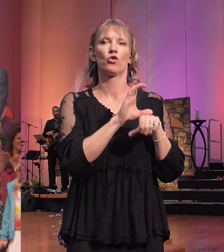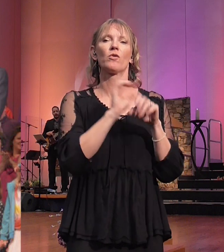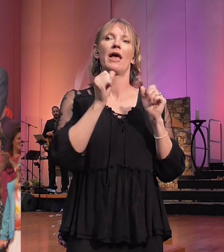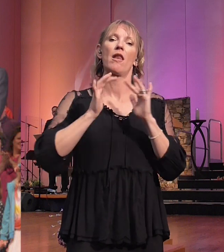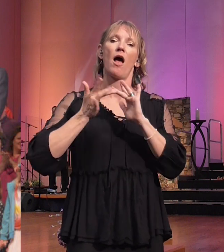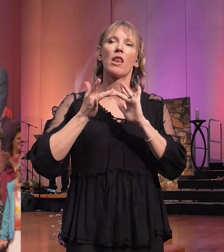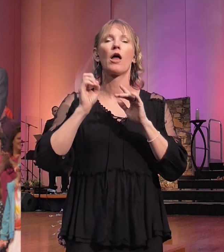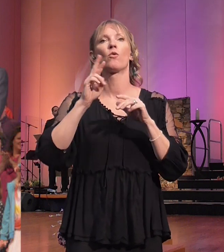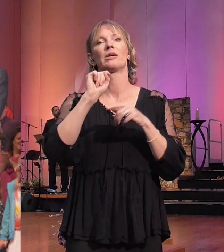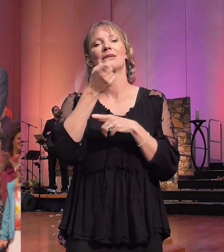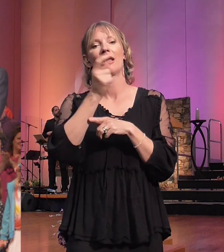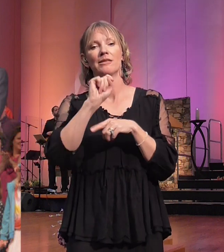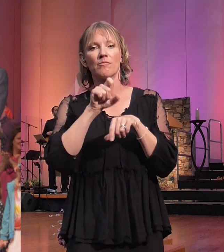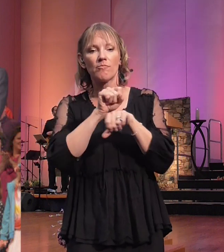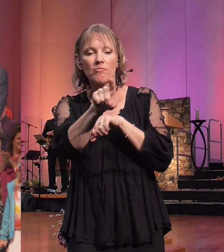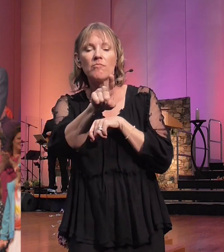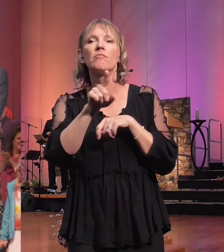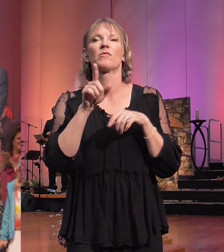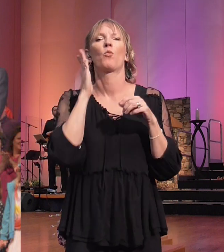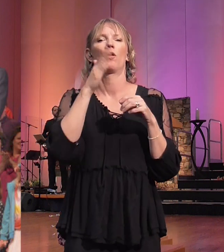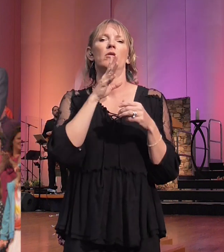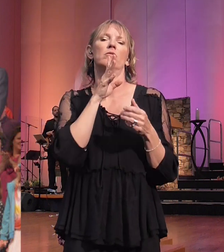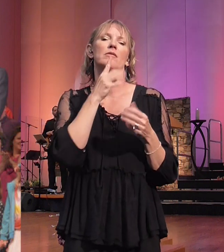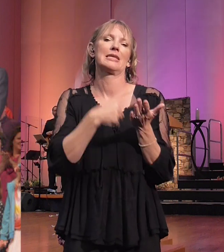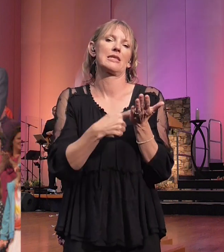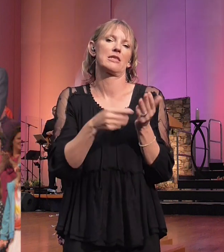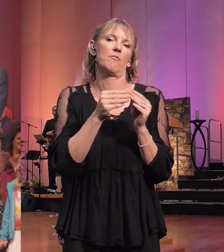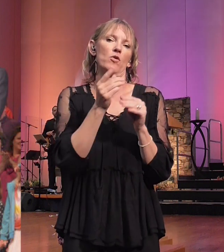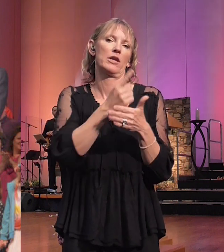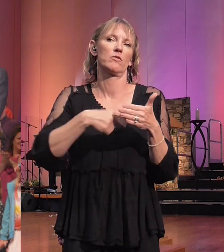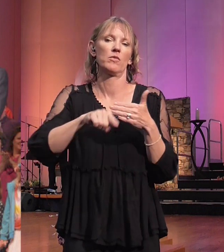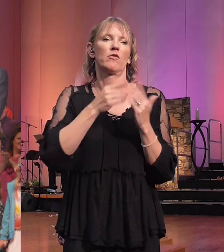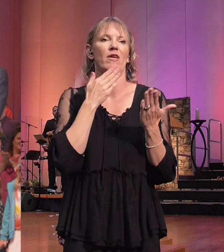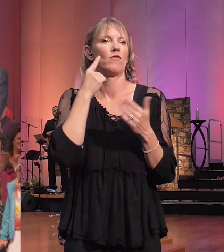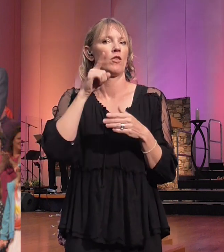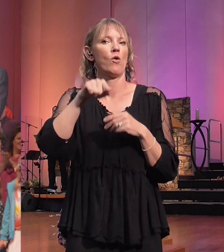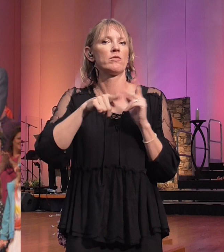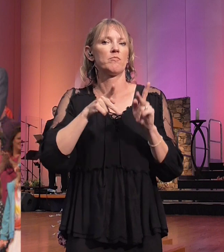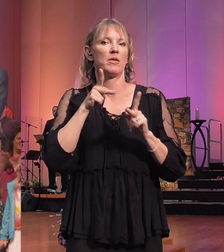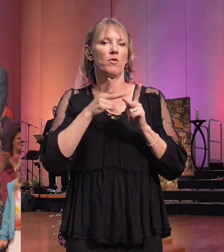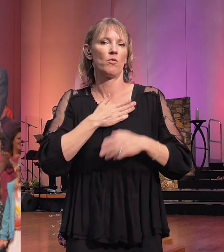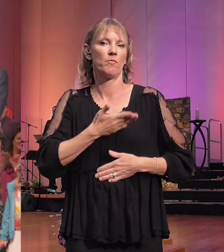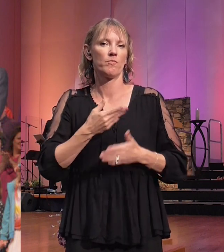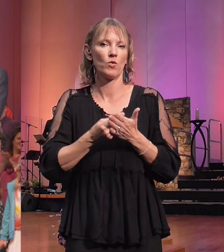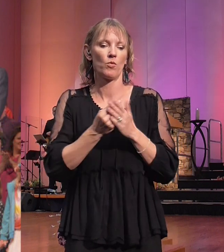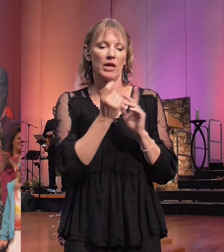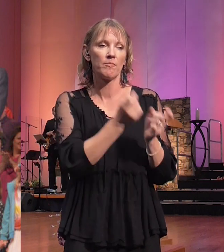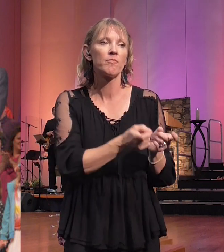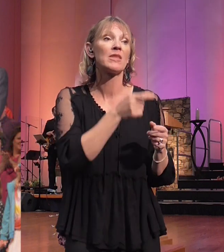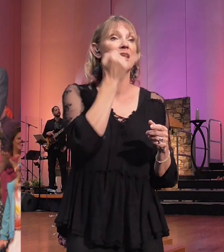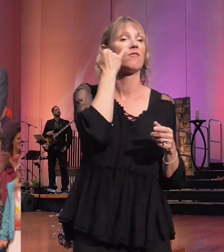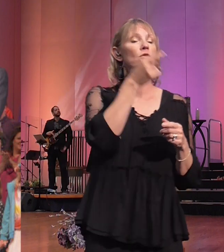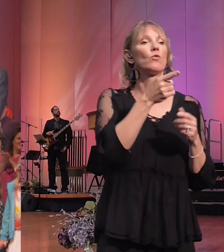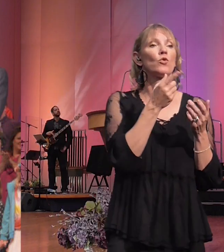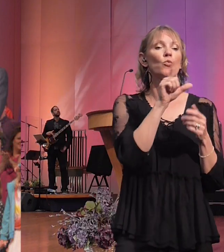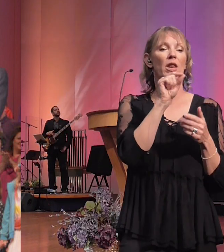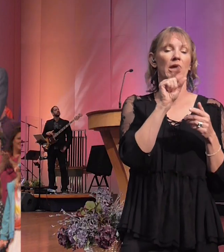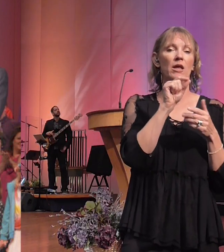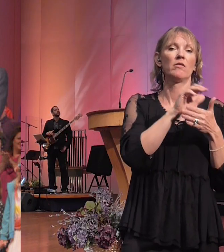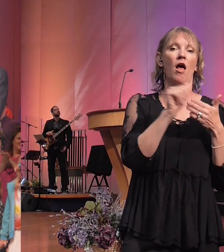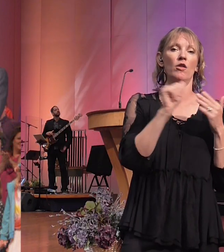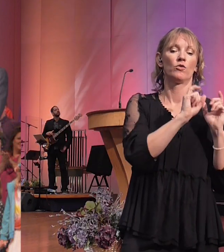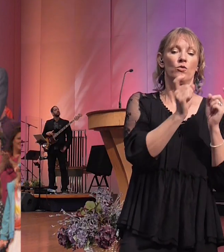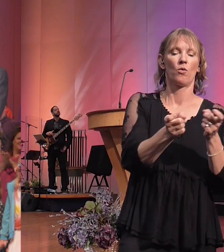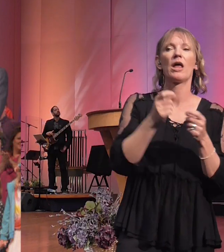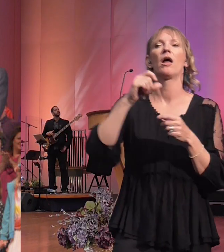text, or we'll talk about it more next week, but so grateful to those donors. And that means, you give 20 and it's like giving 40 for the youth church.